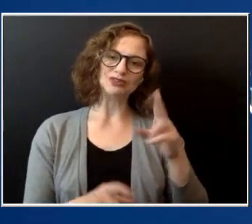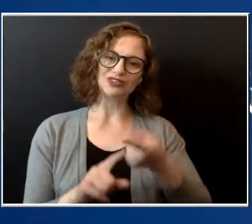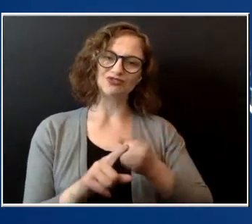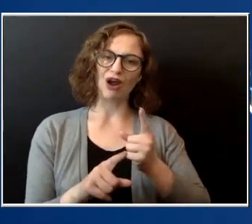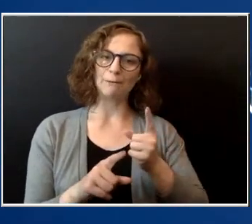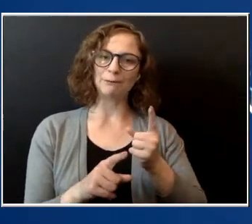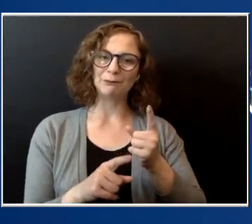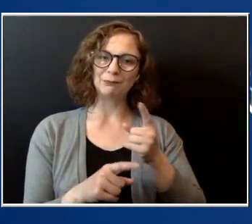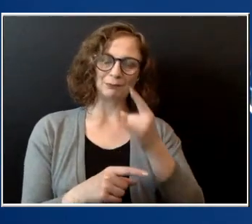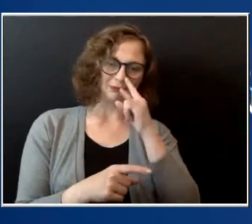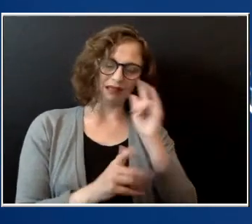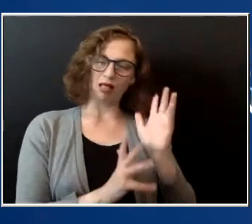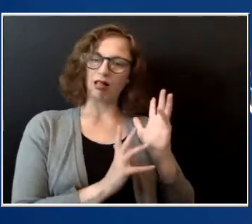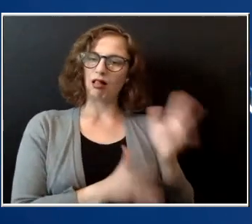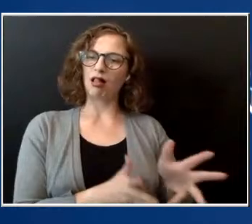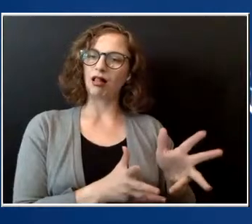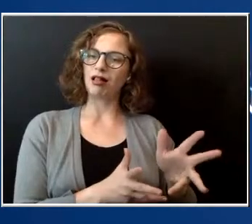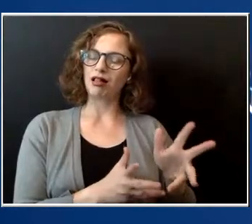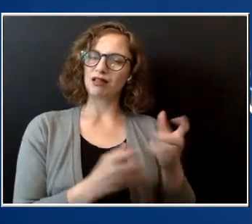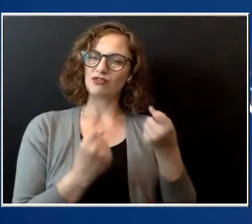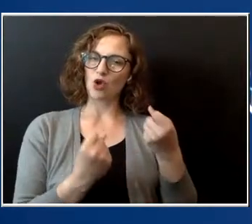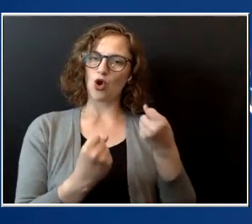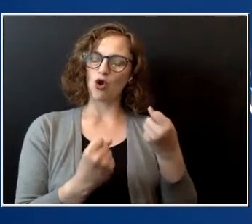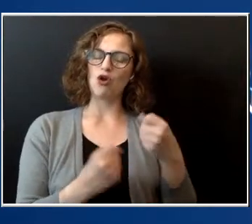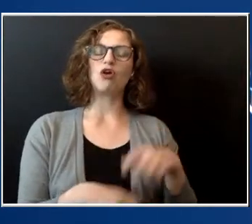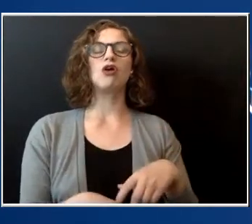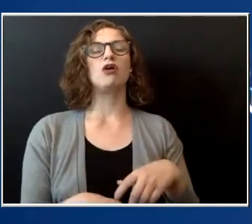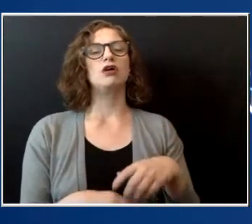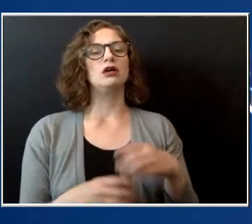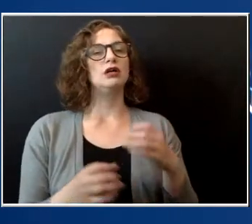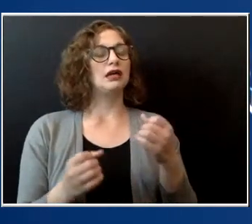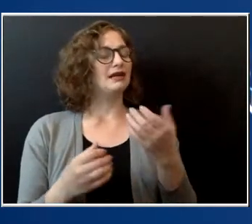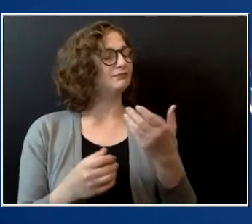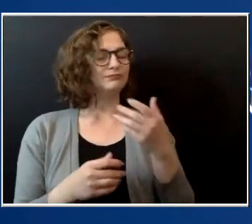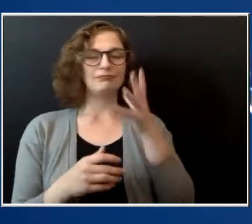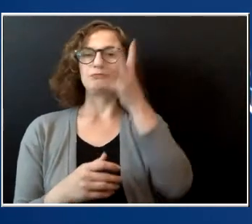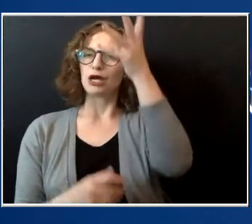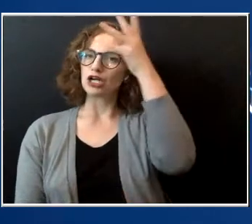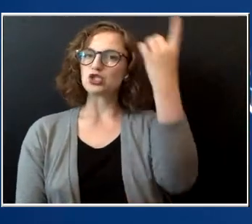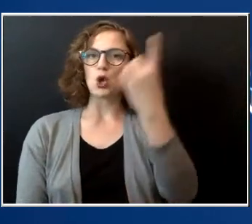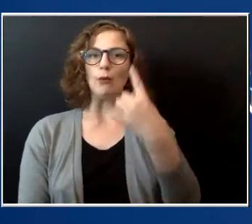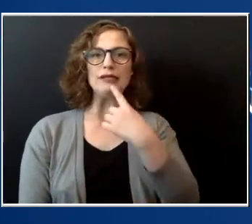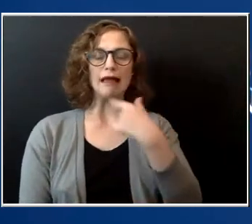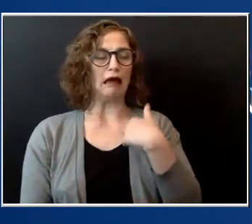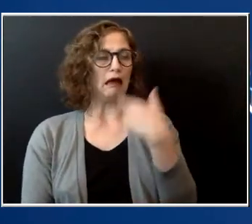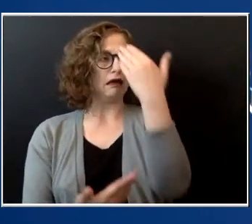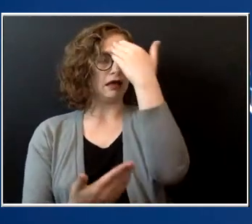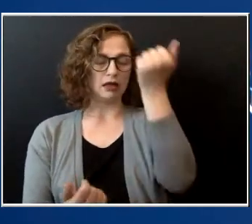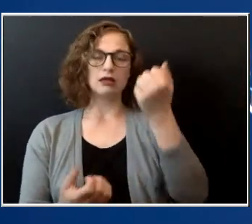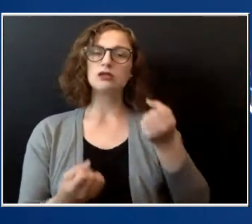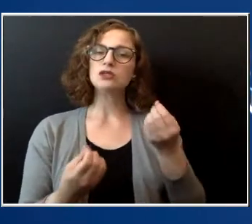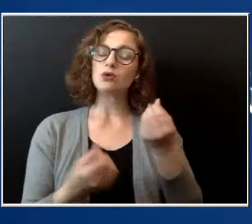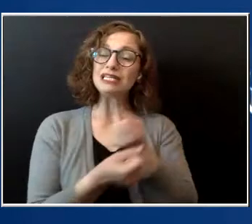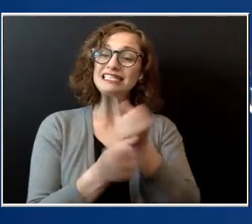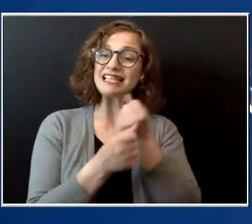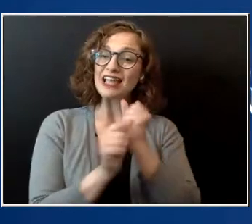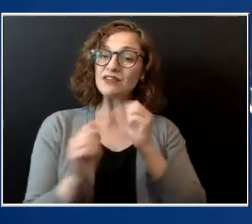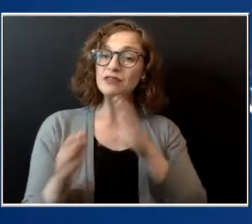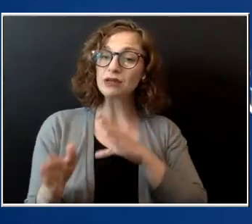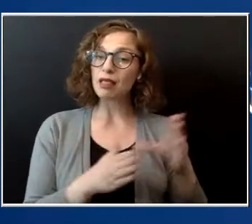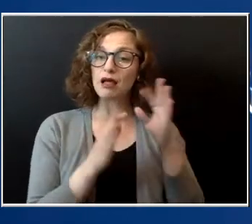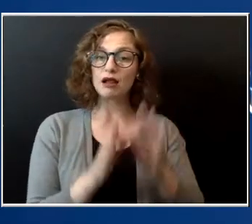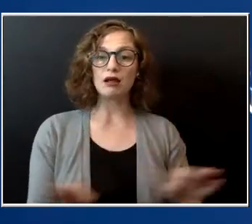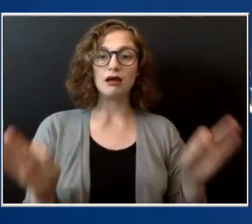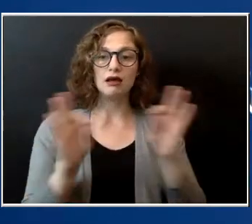was in the back seat, and so a safety plan is always important. If your kid doesn't make it to daycare or school, make sure a parent is called and